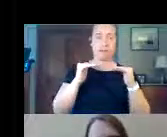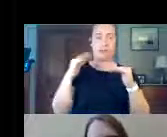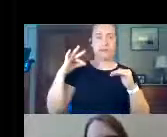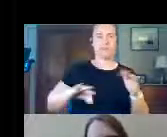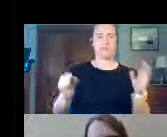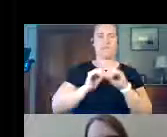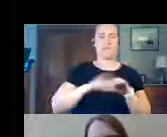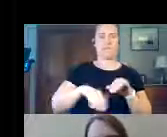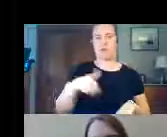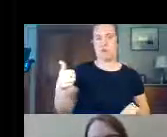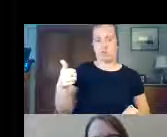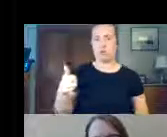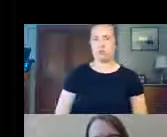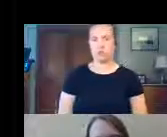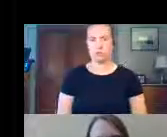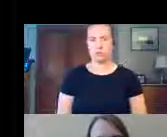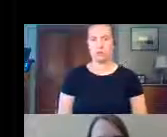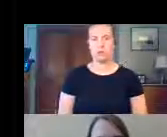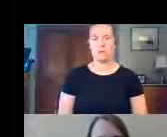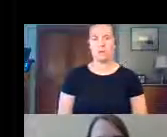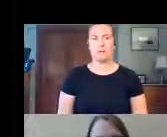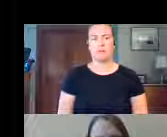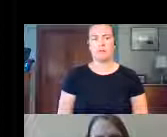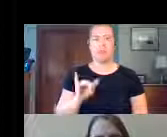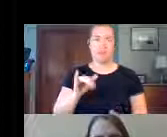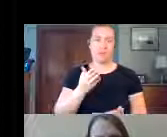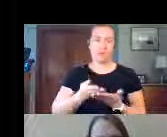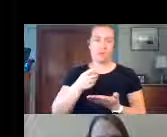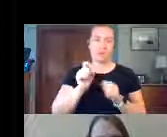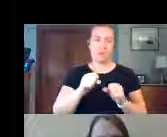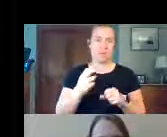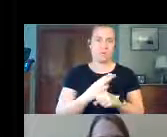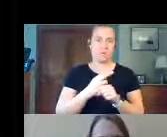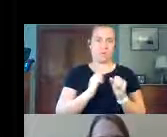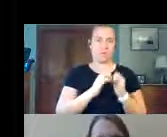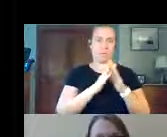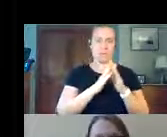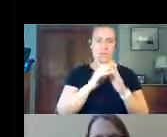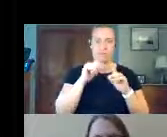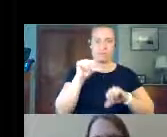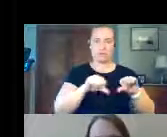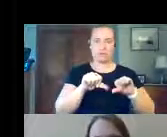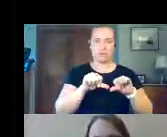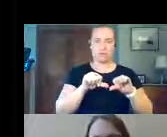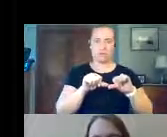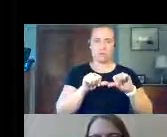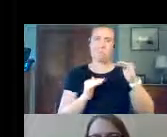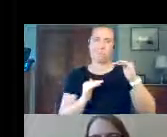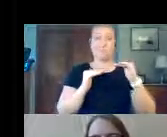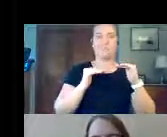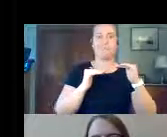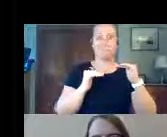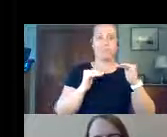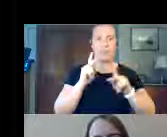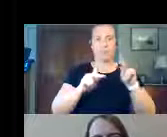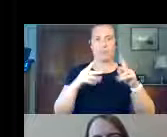this highlights the selling point that you can use implementation science to improve disparities and population health. And speaking of population health, the